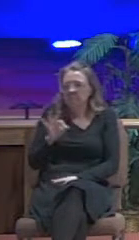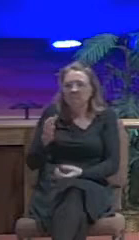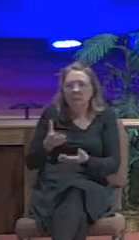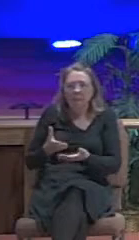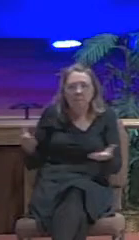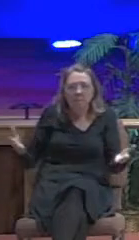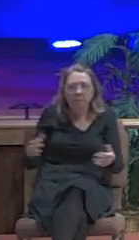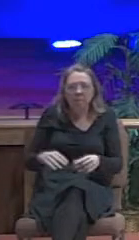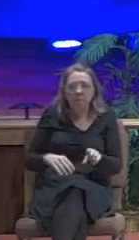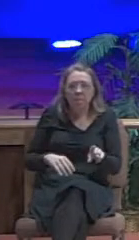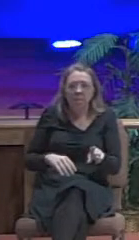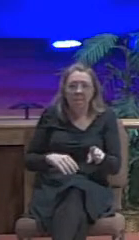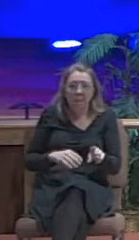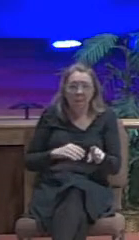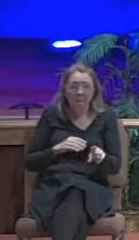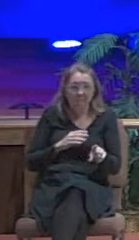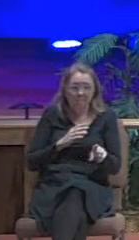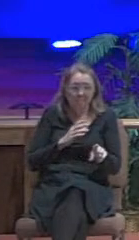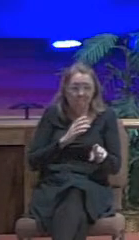today.